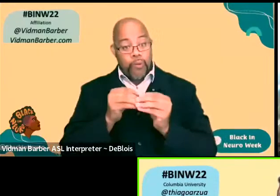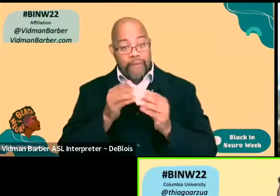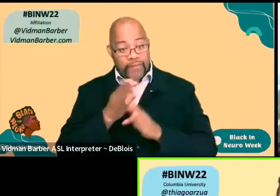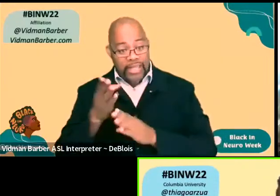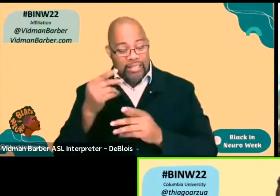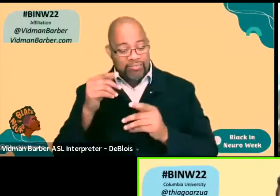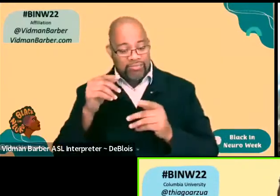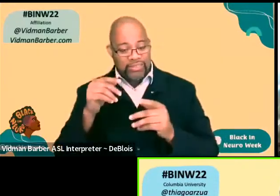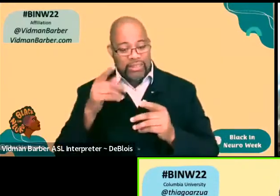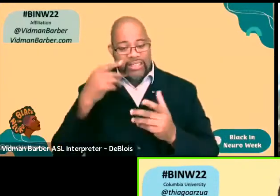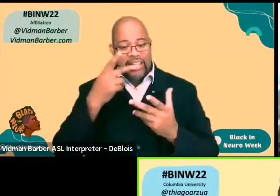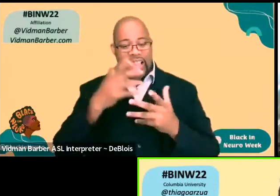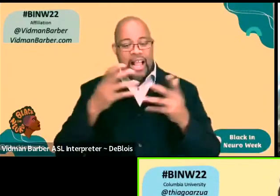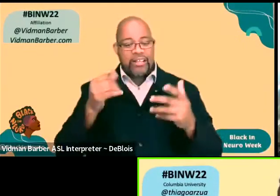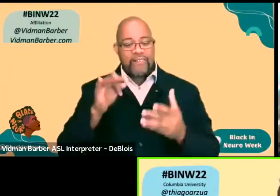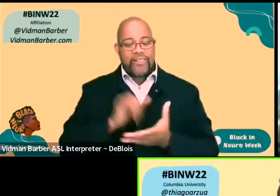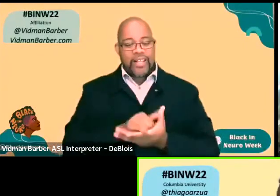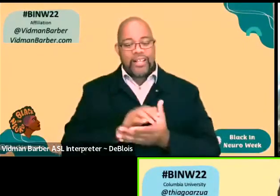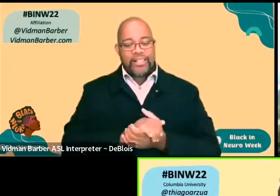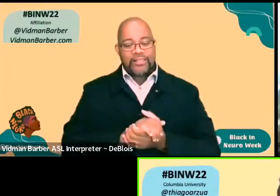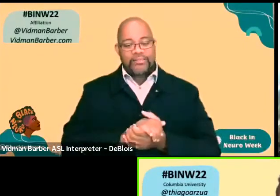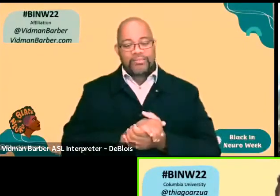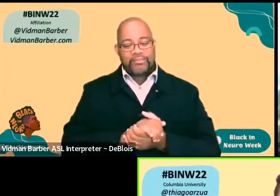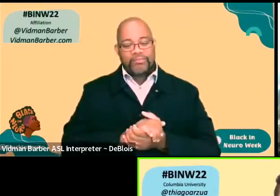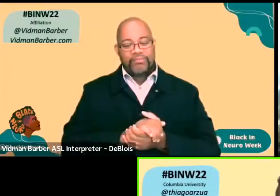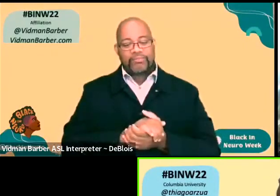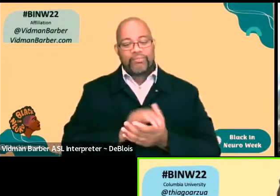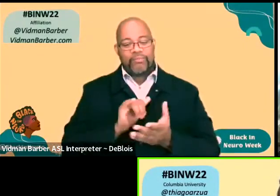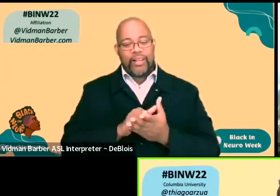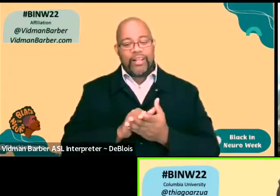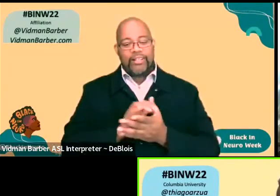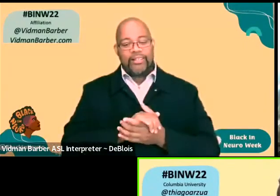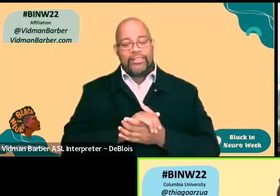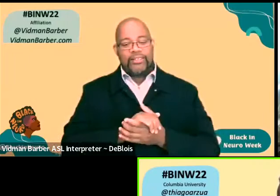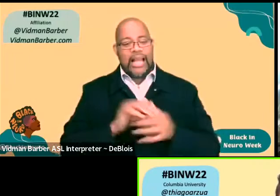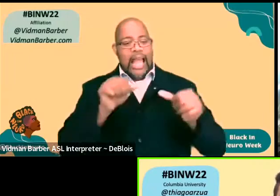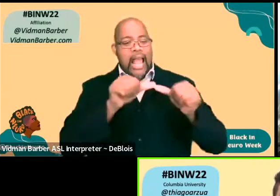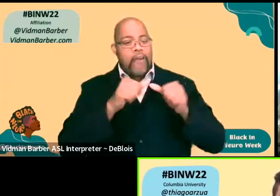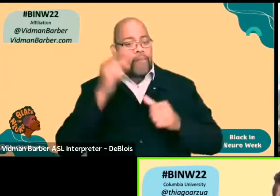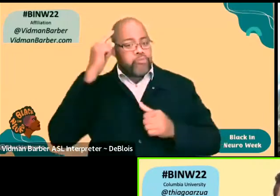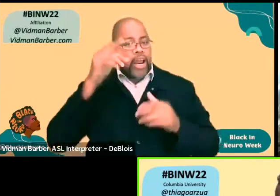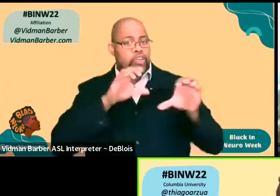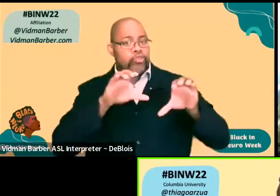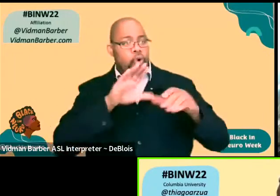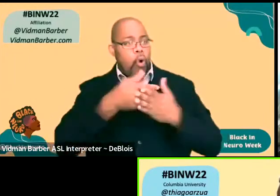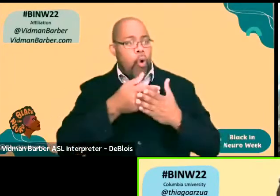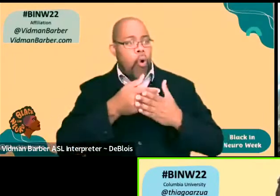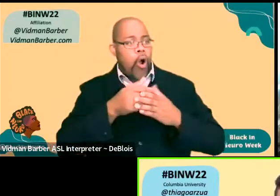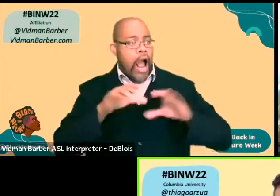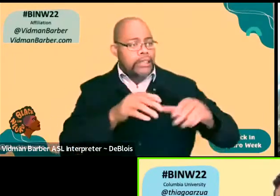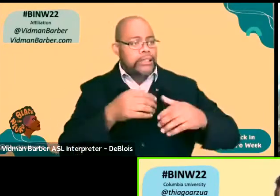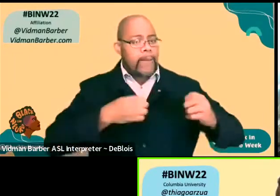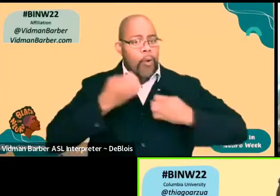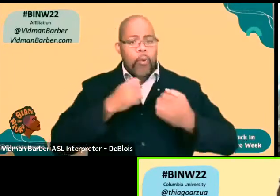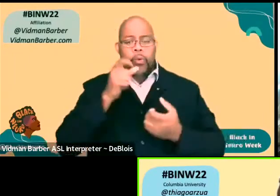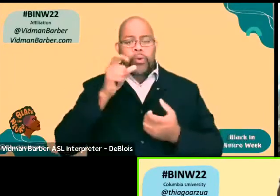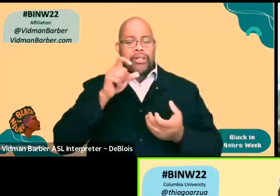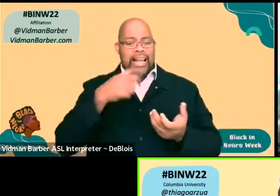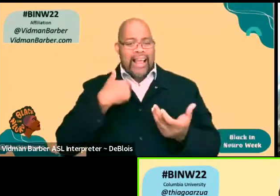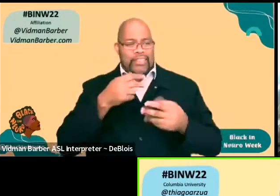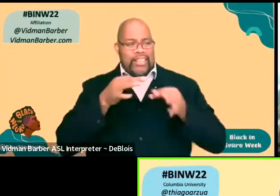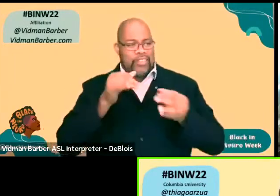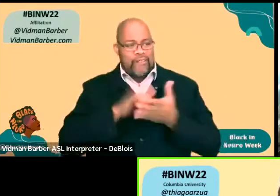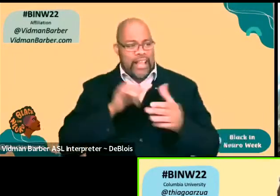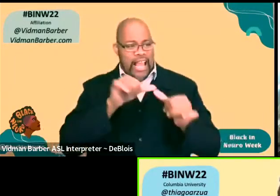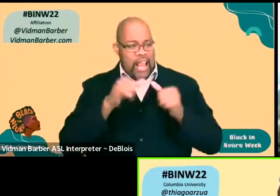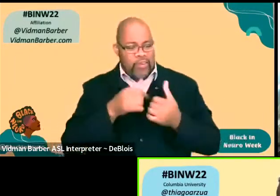lot of, this like walnut shape area of your brain controls all your X emotion, which, by the way, we don't even have a definition of the